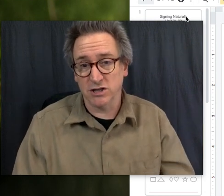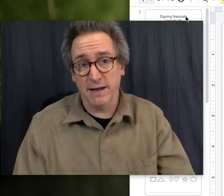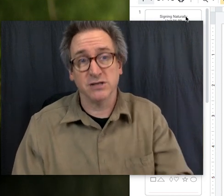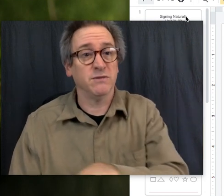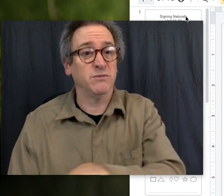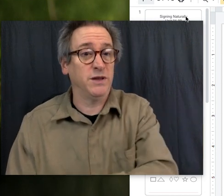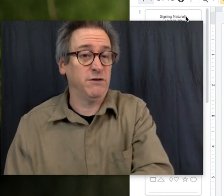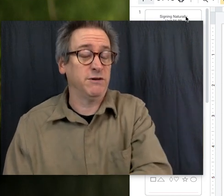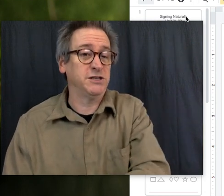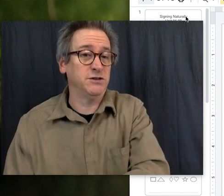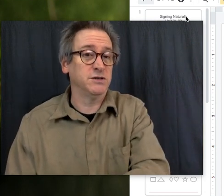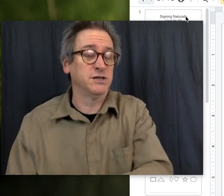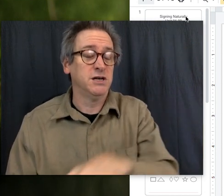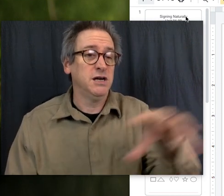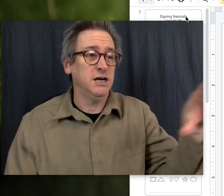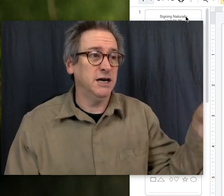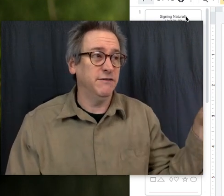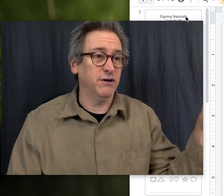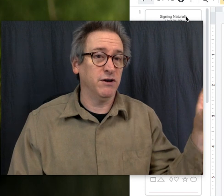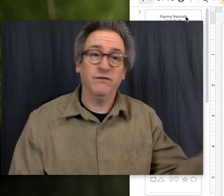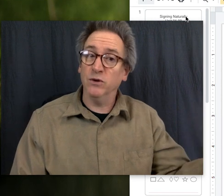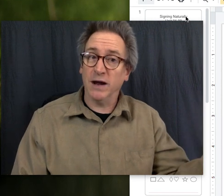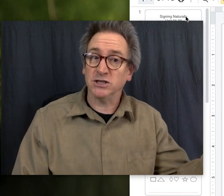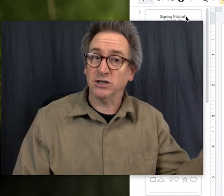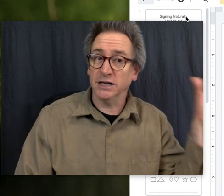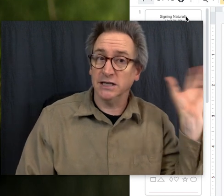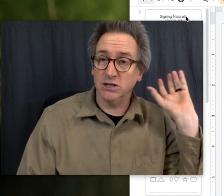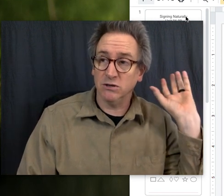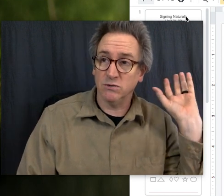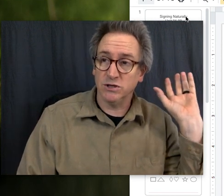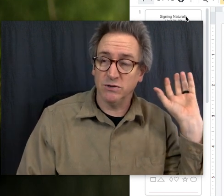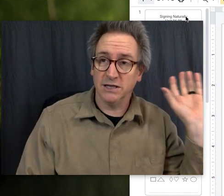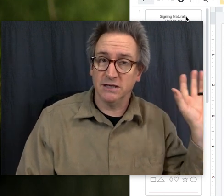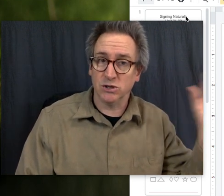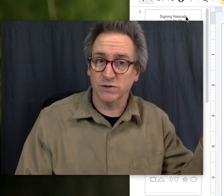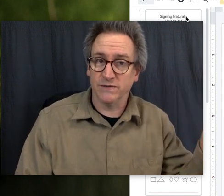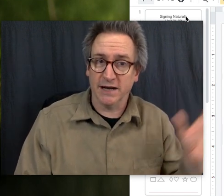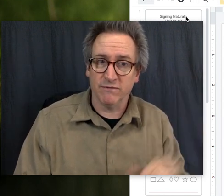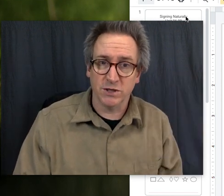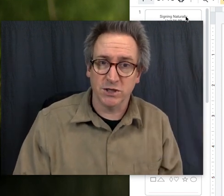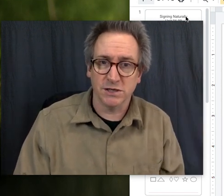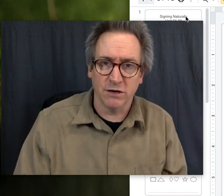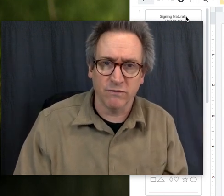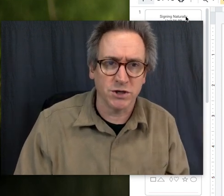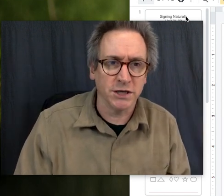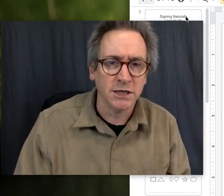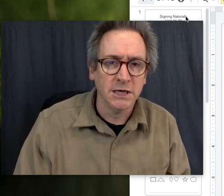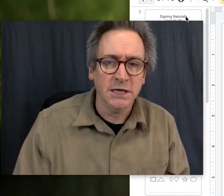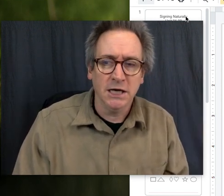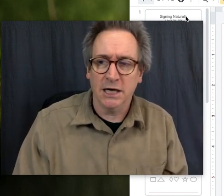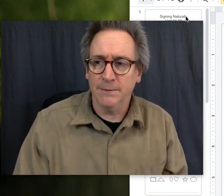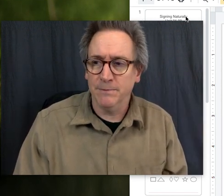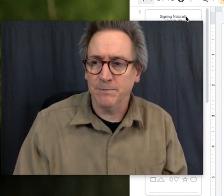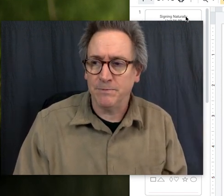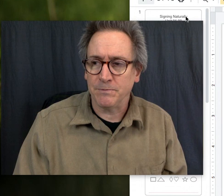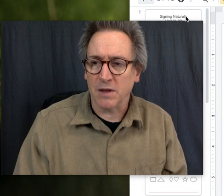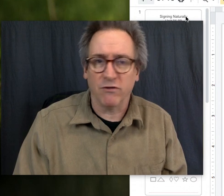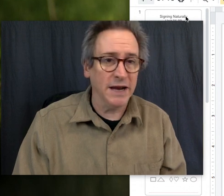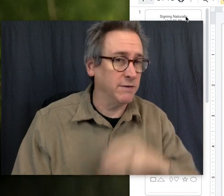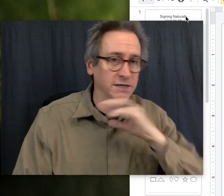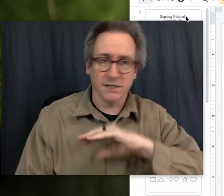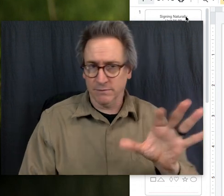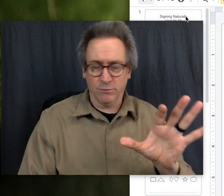actually mainstreamed with hearing students. Very few actually still go to the schools for the deaf, which is unfortunate